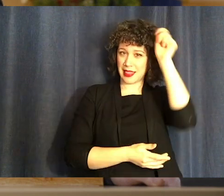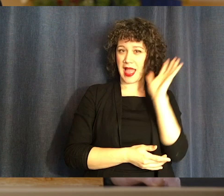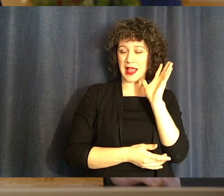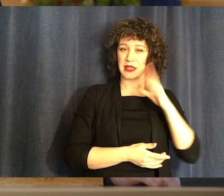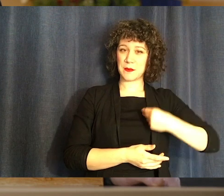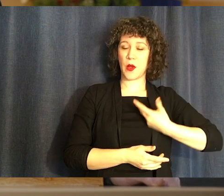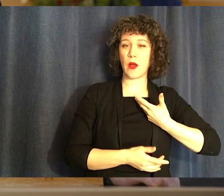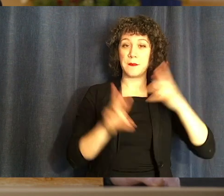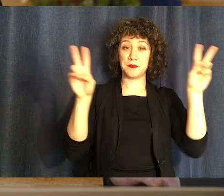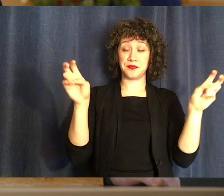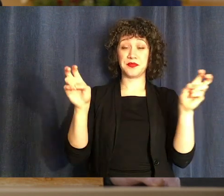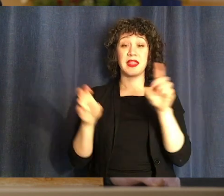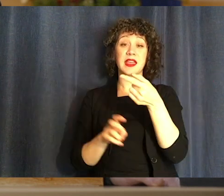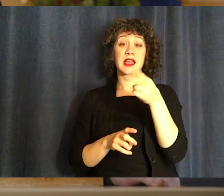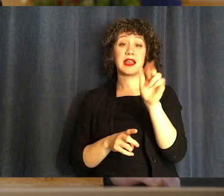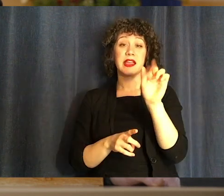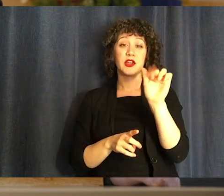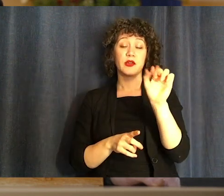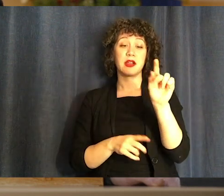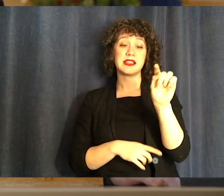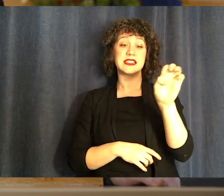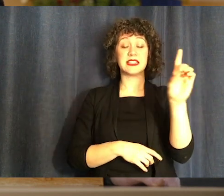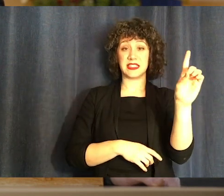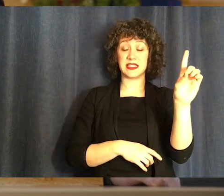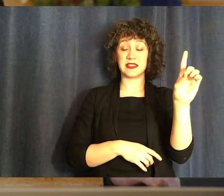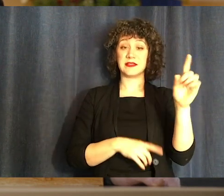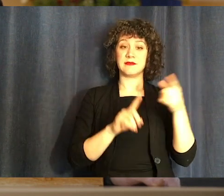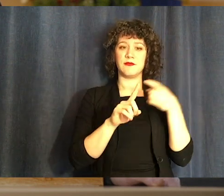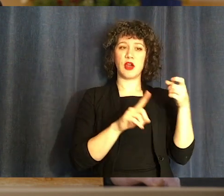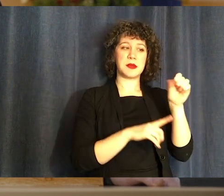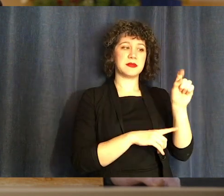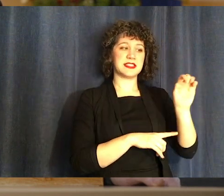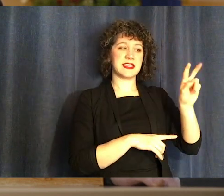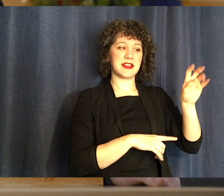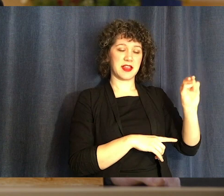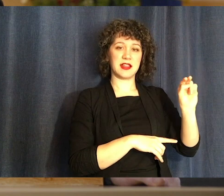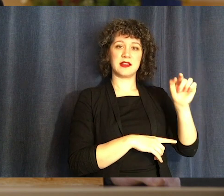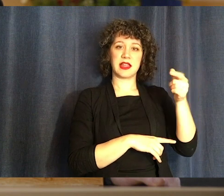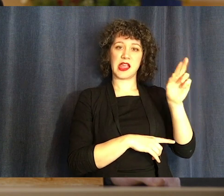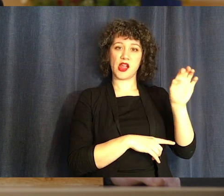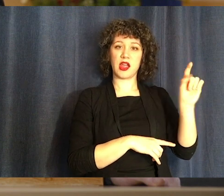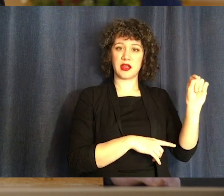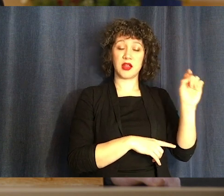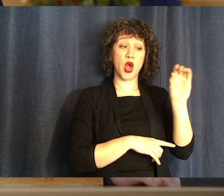book Simple and to the Core by Stephen Garrett O'Sullivan. It reinforces my previous recommendation and contains